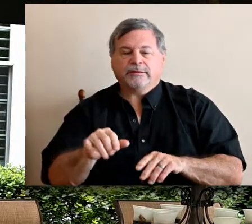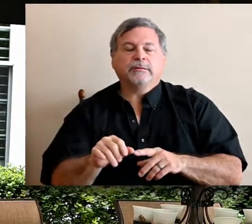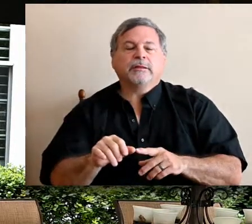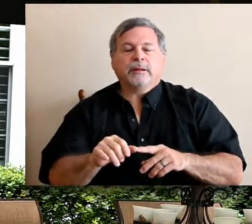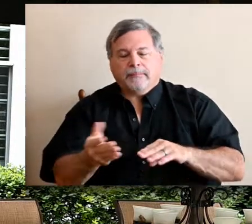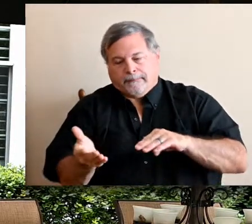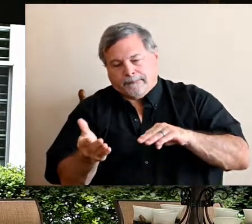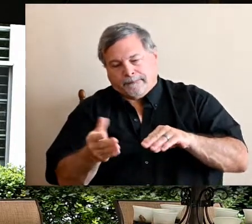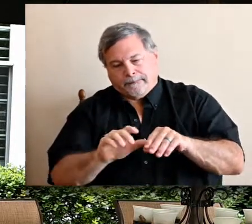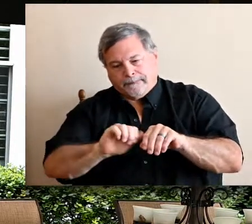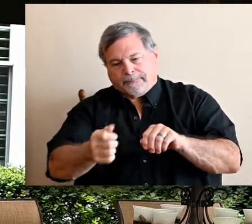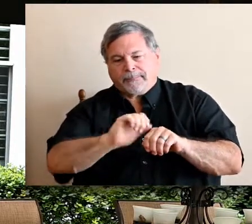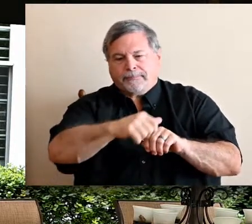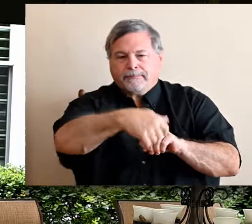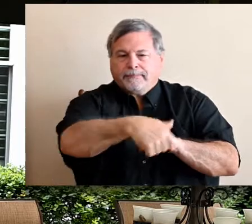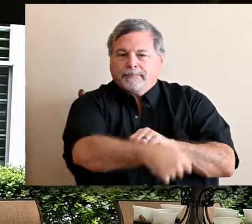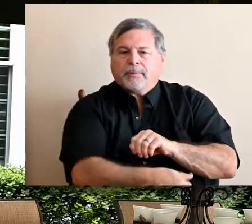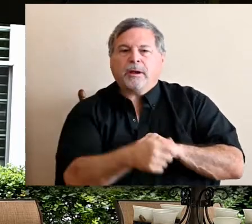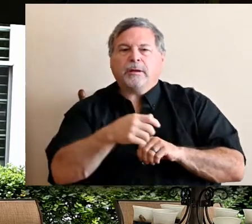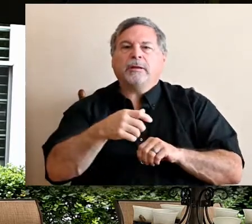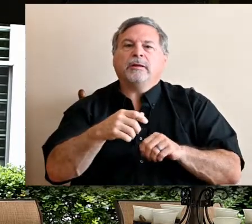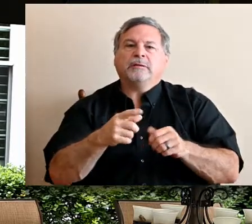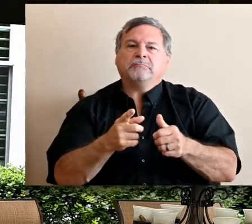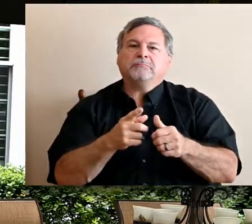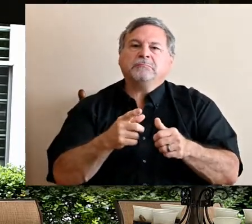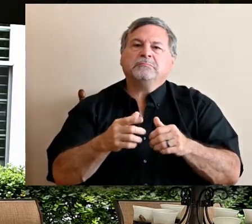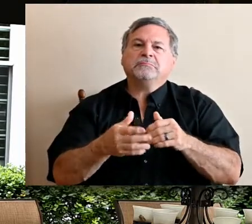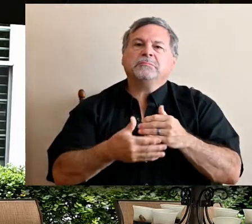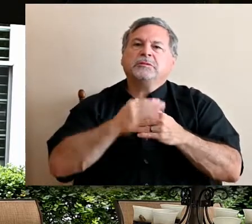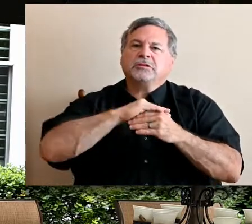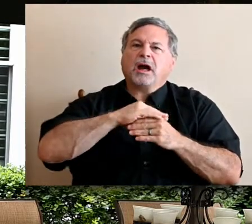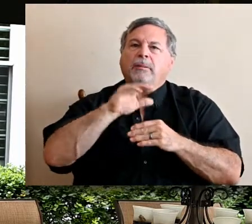back, get that outer layer off.